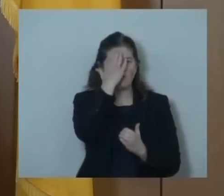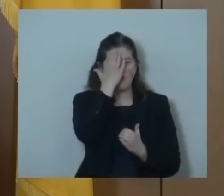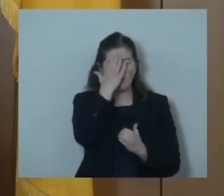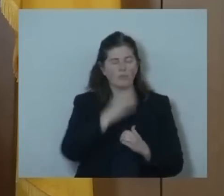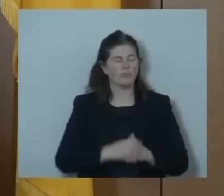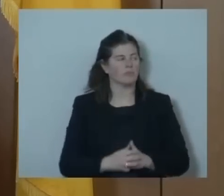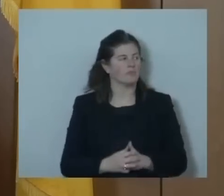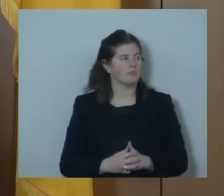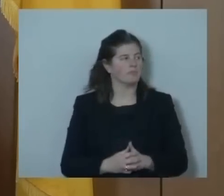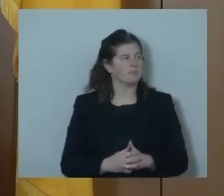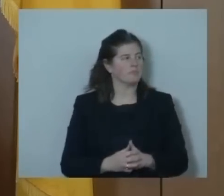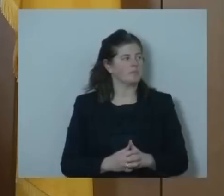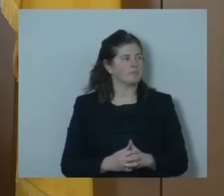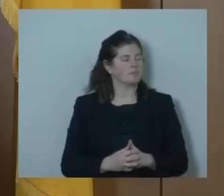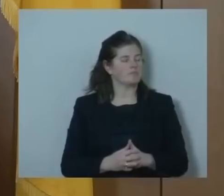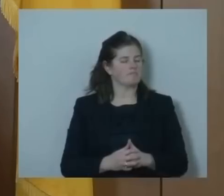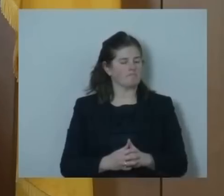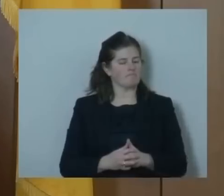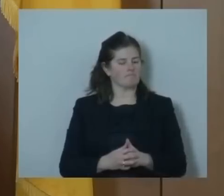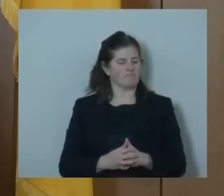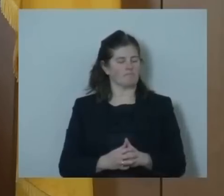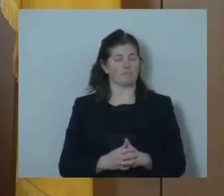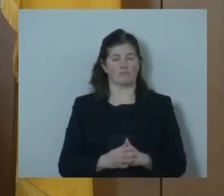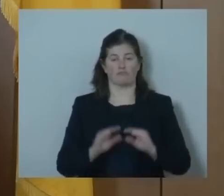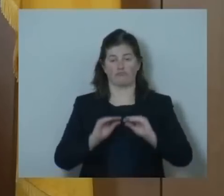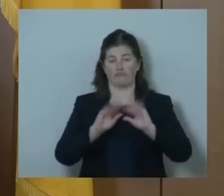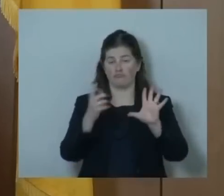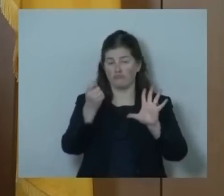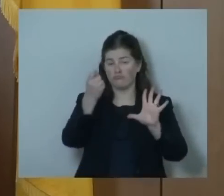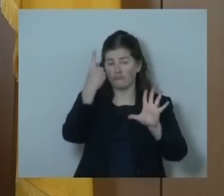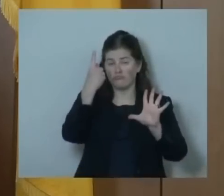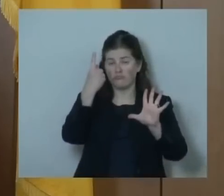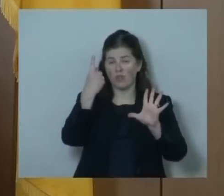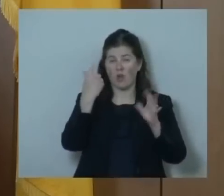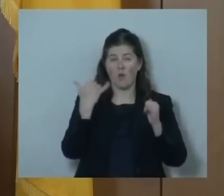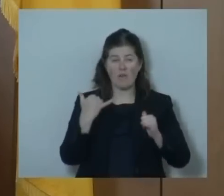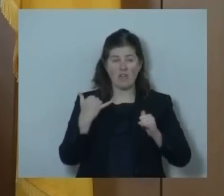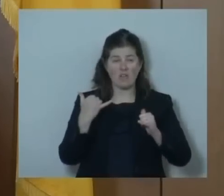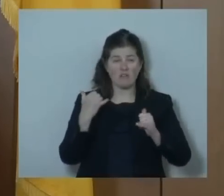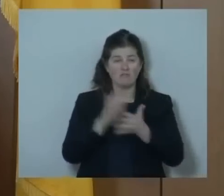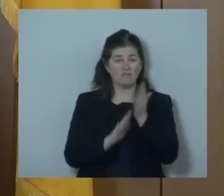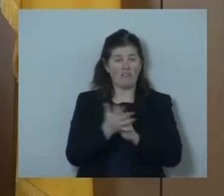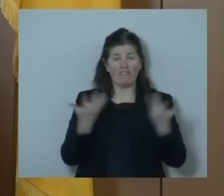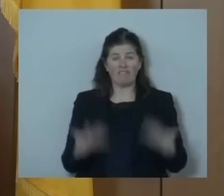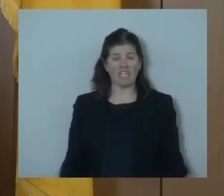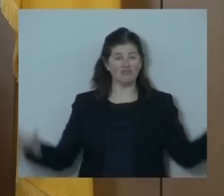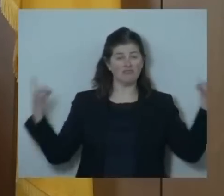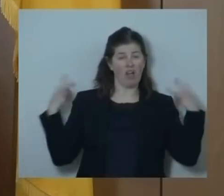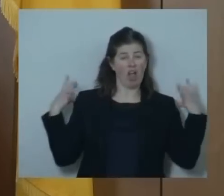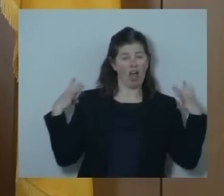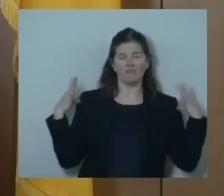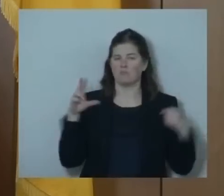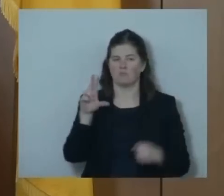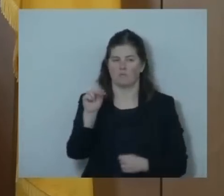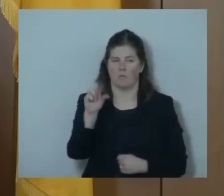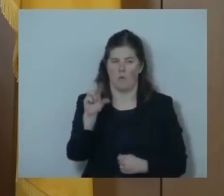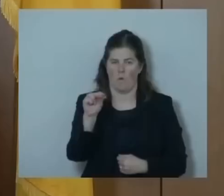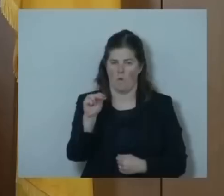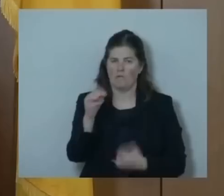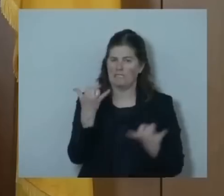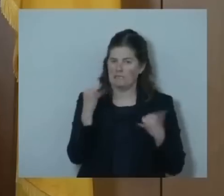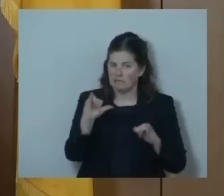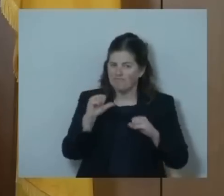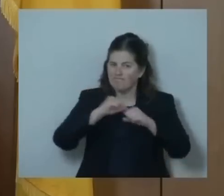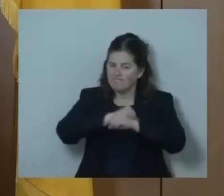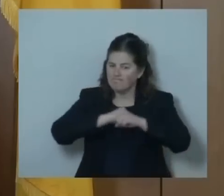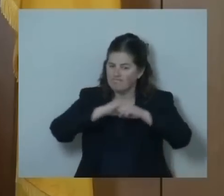to be really clear. We're not out of this fight yet. We're not out of the woods yet. Why? I'm going